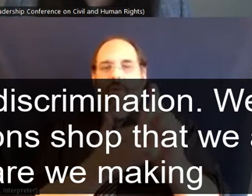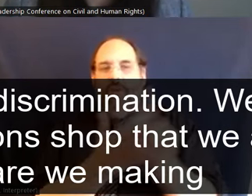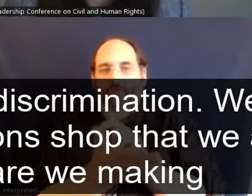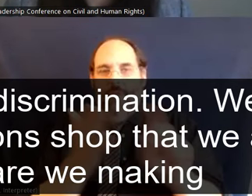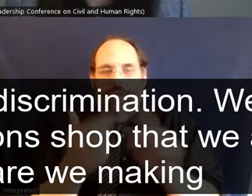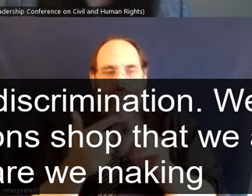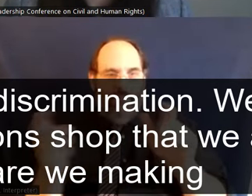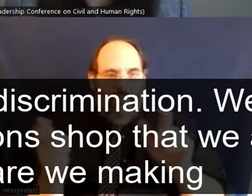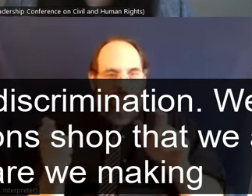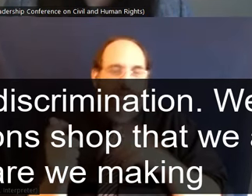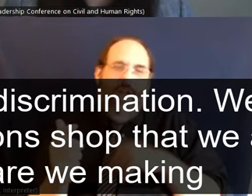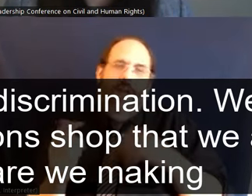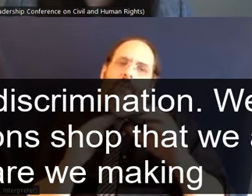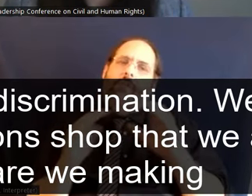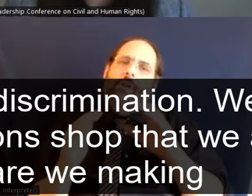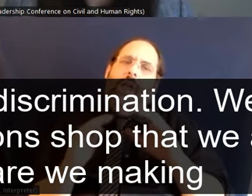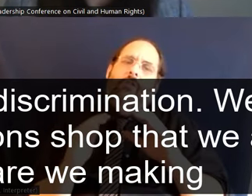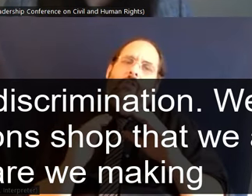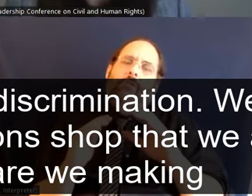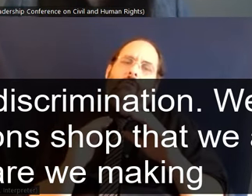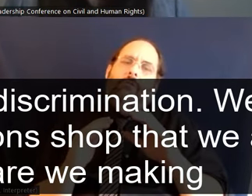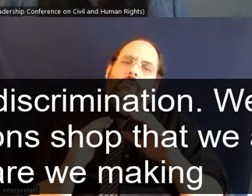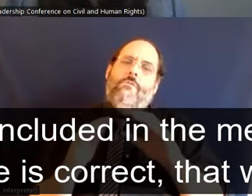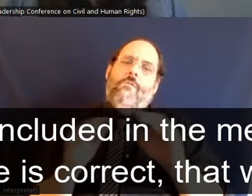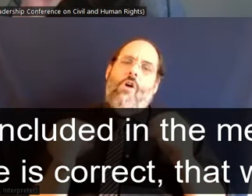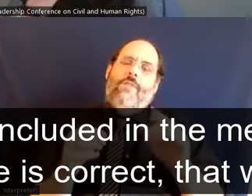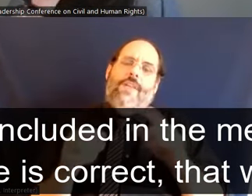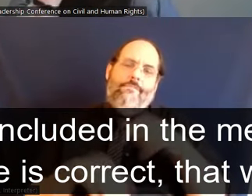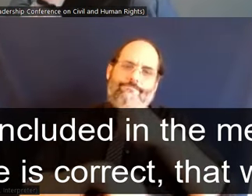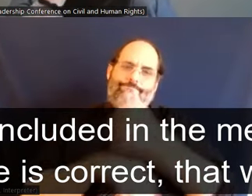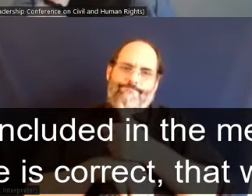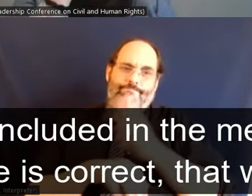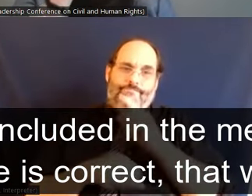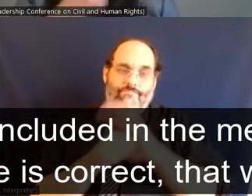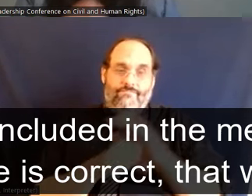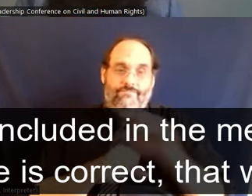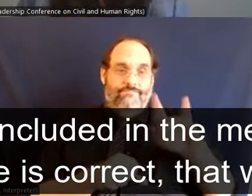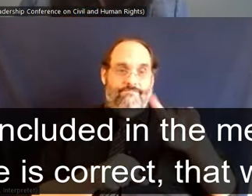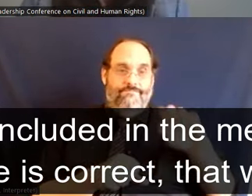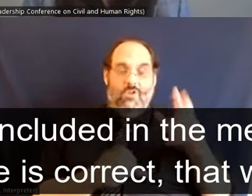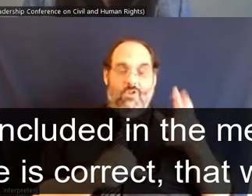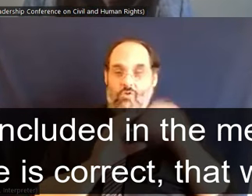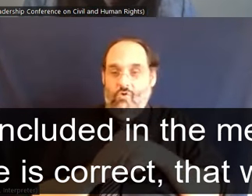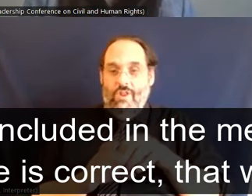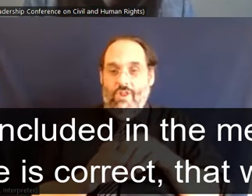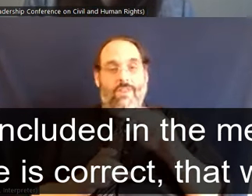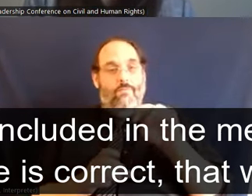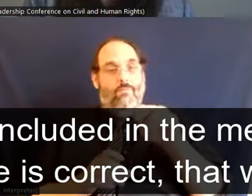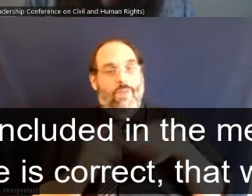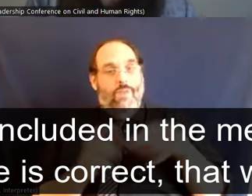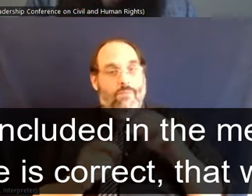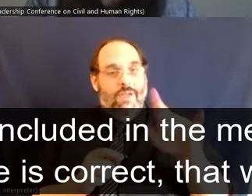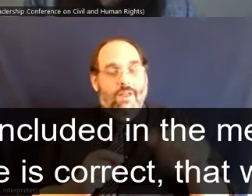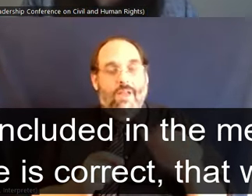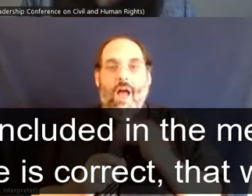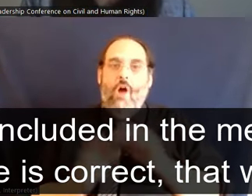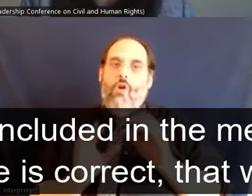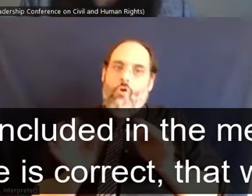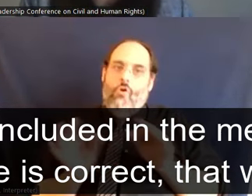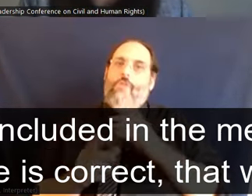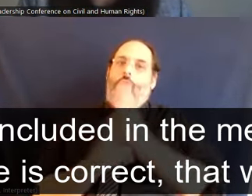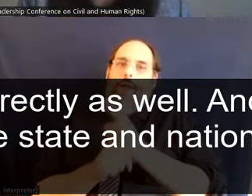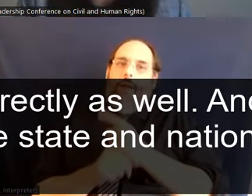We had a communication shop that we also had to create. How are we making sure Sikhs are included in the media narrative? Right, that our narrative is